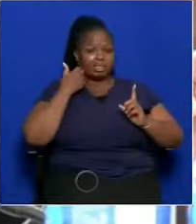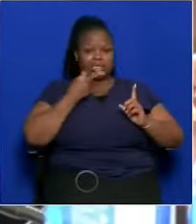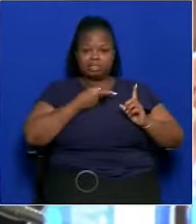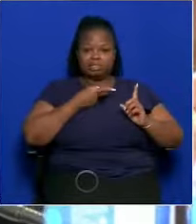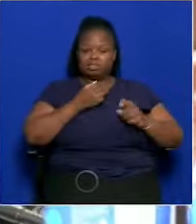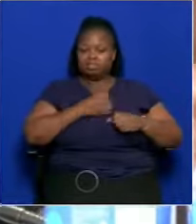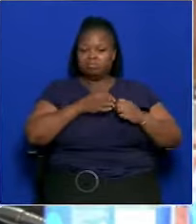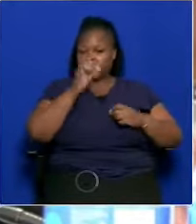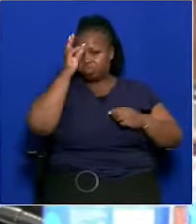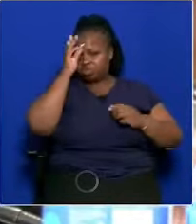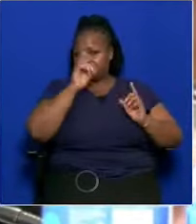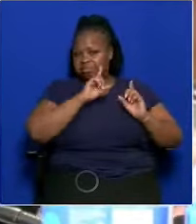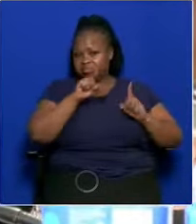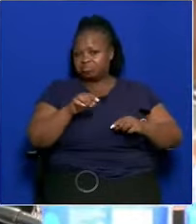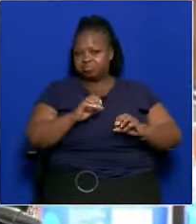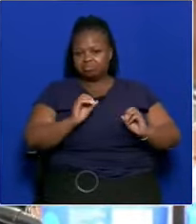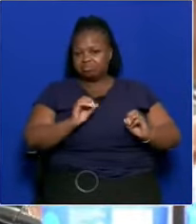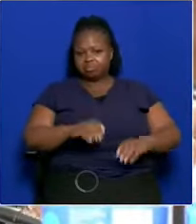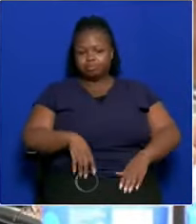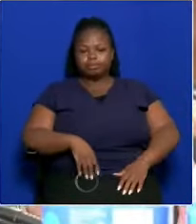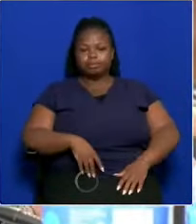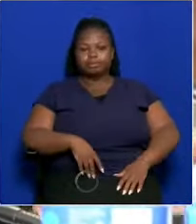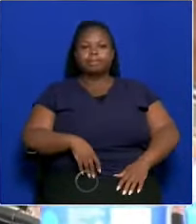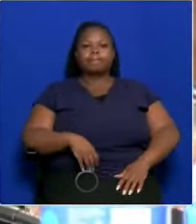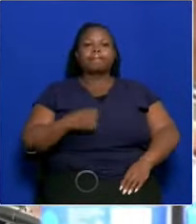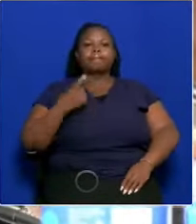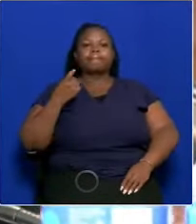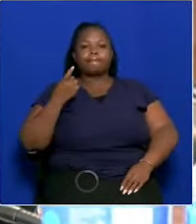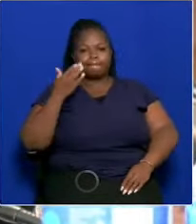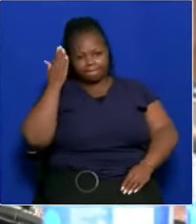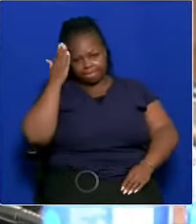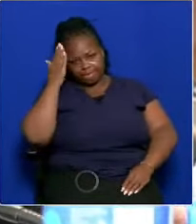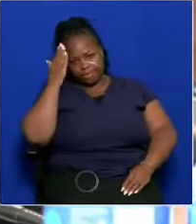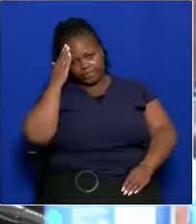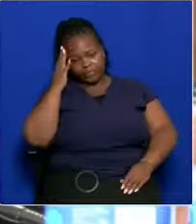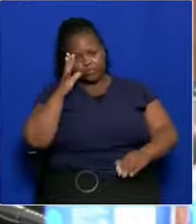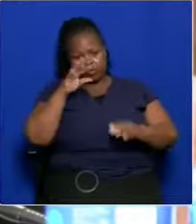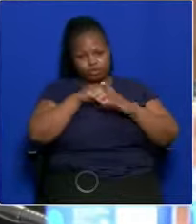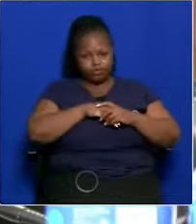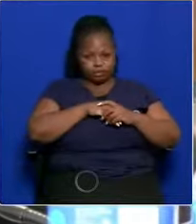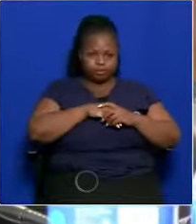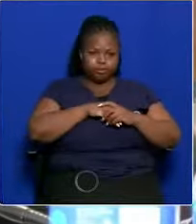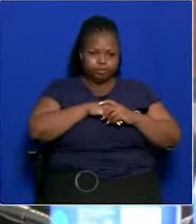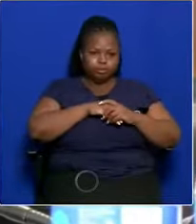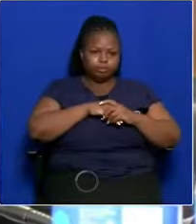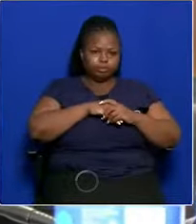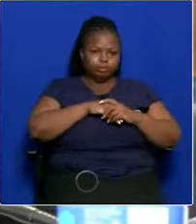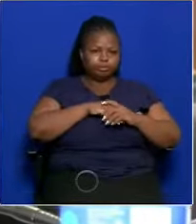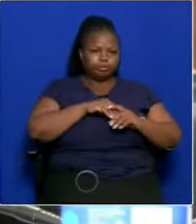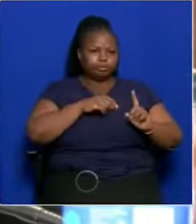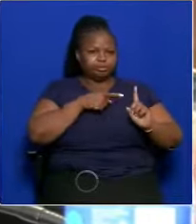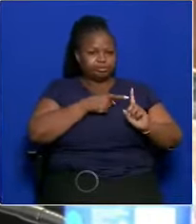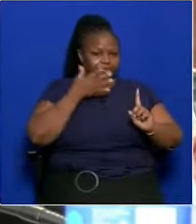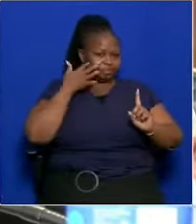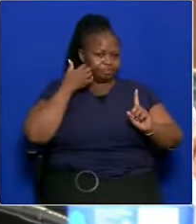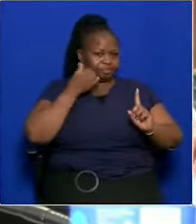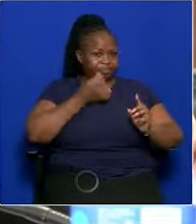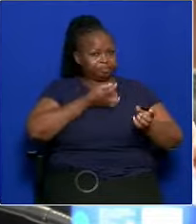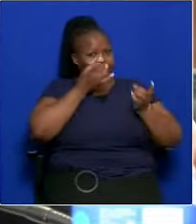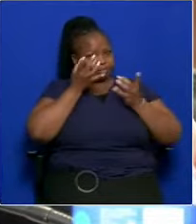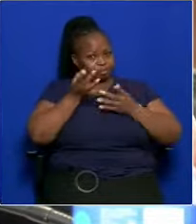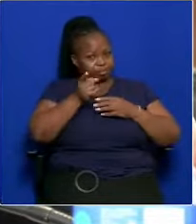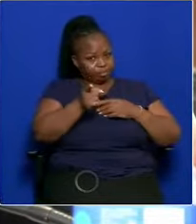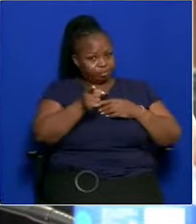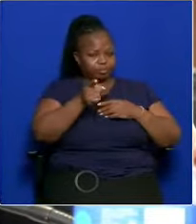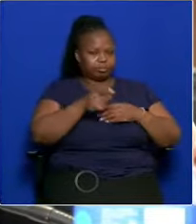station, but the only one you had an involvement with because Mr. Matlala has shared this information with you and you've shared it